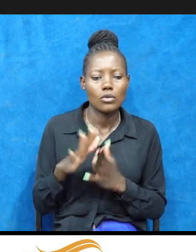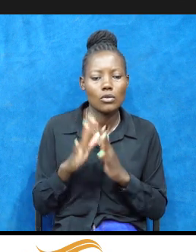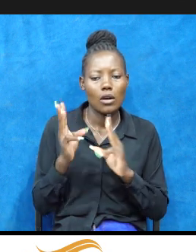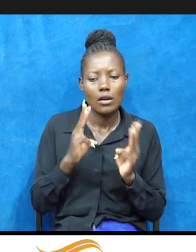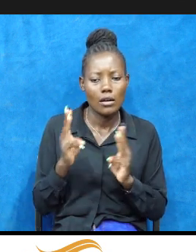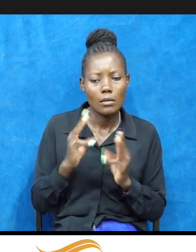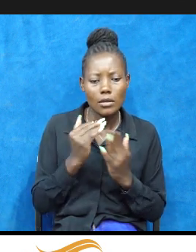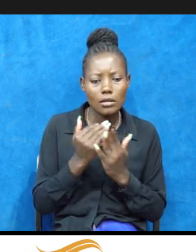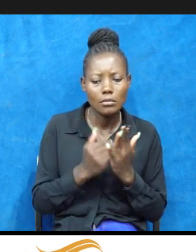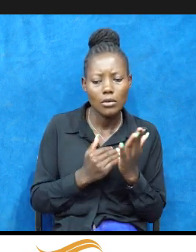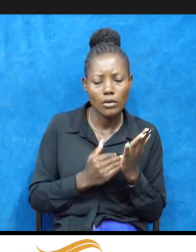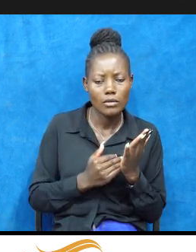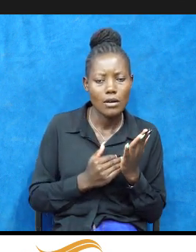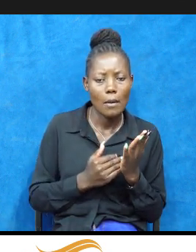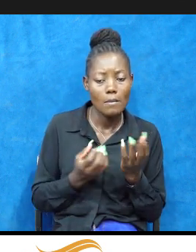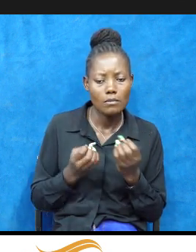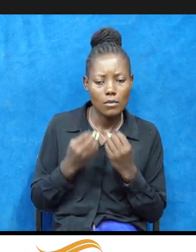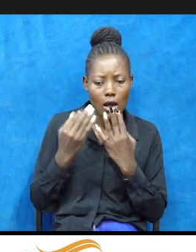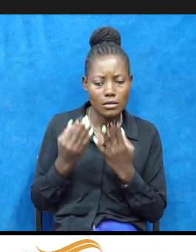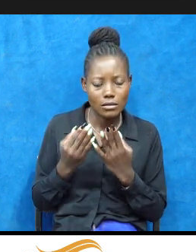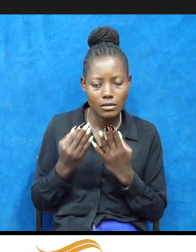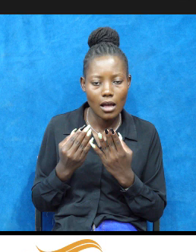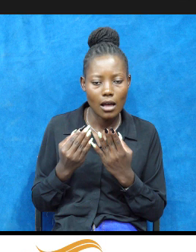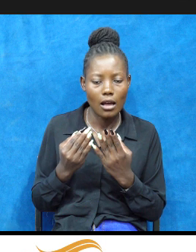legs would be too tired to elicit the response you want, but